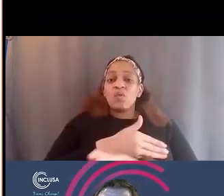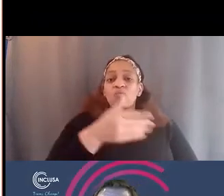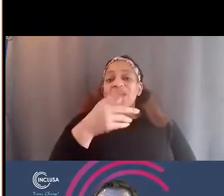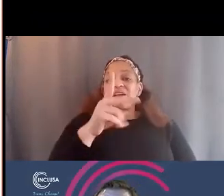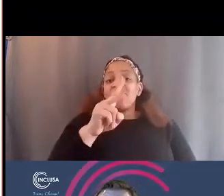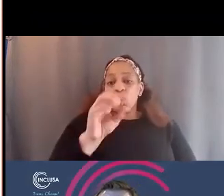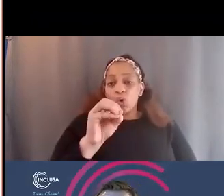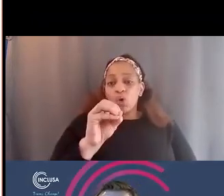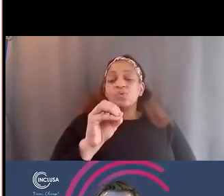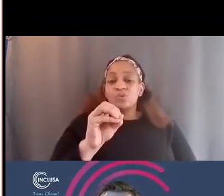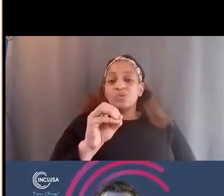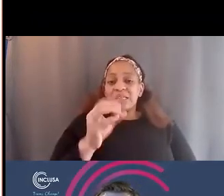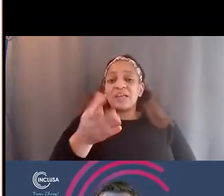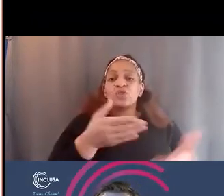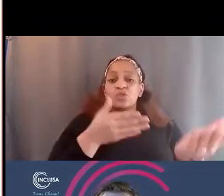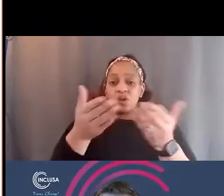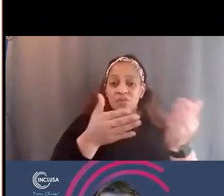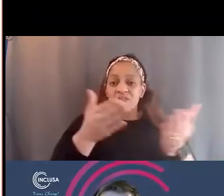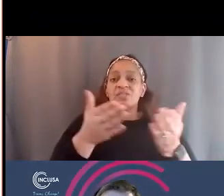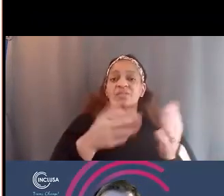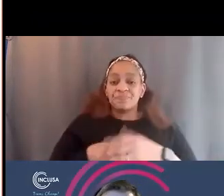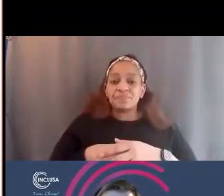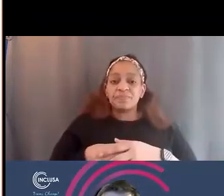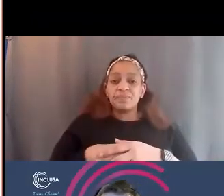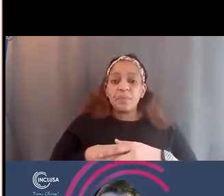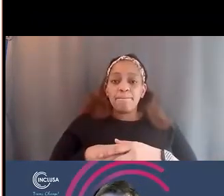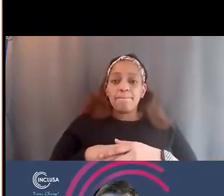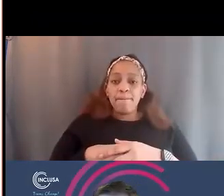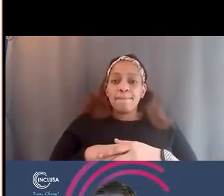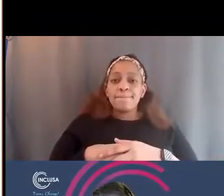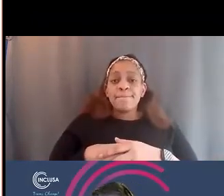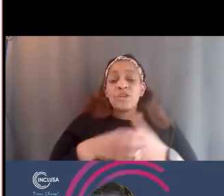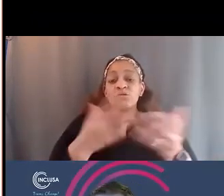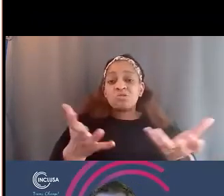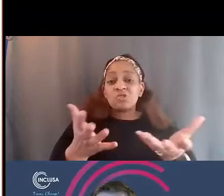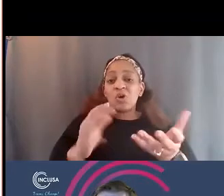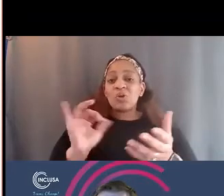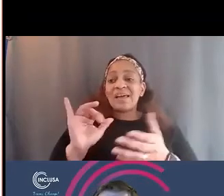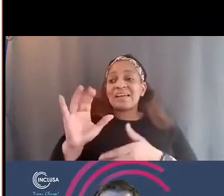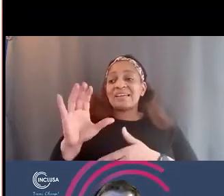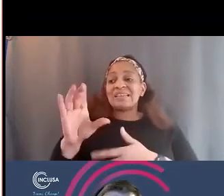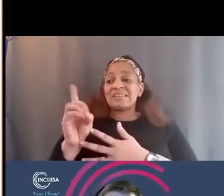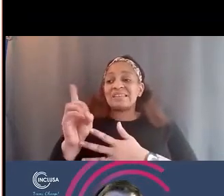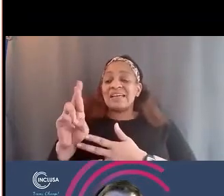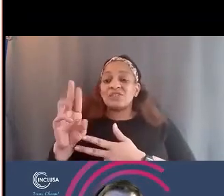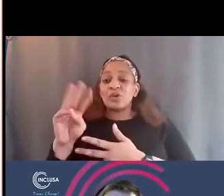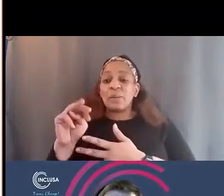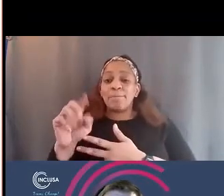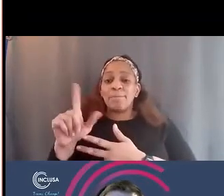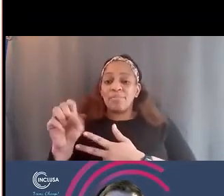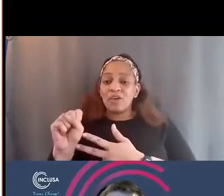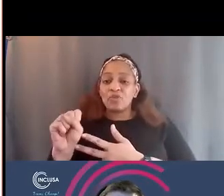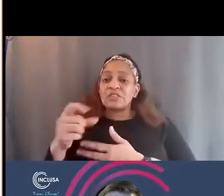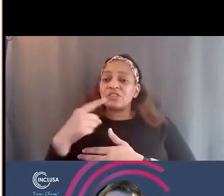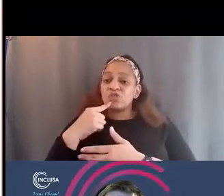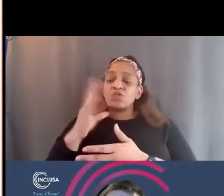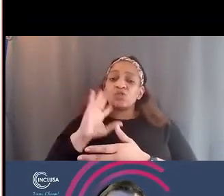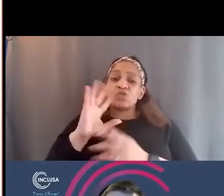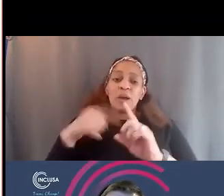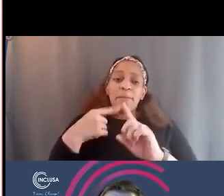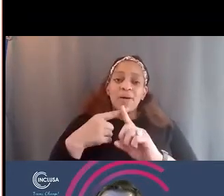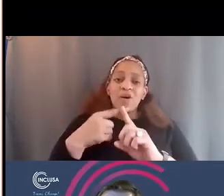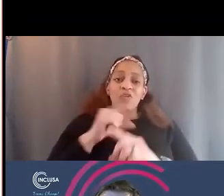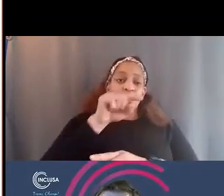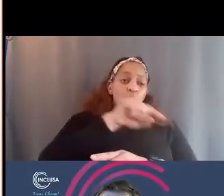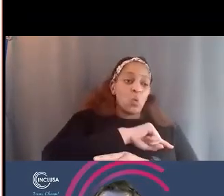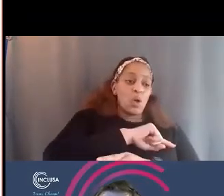services for individuals. So as Dr. Mills spoke to, as a managed care organization, really focused on not only quality, but